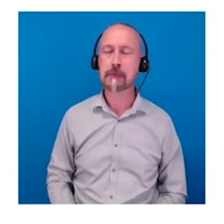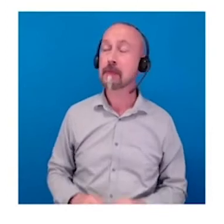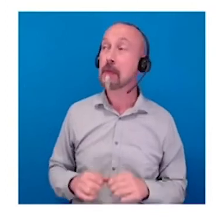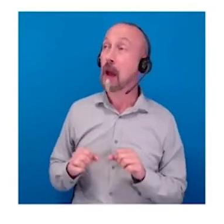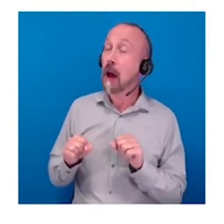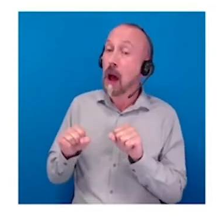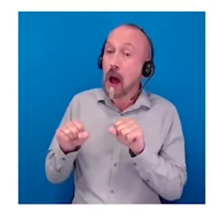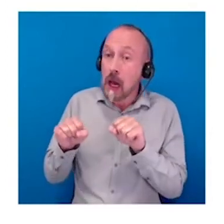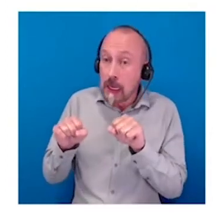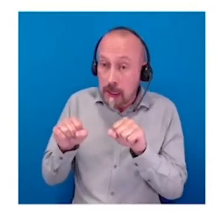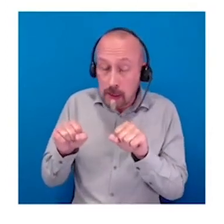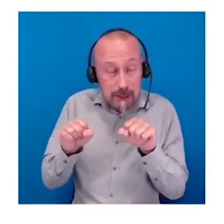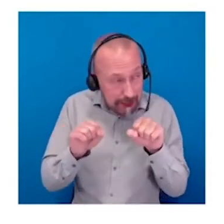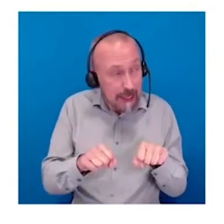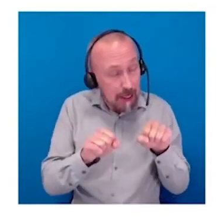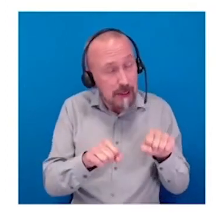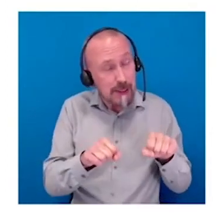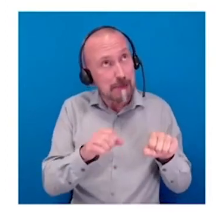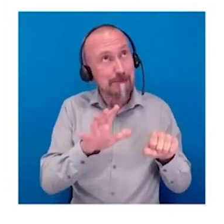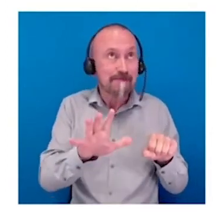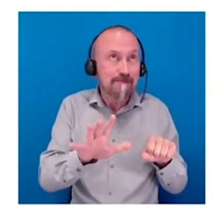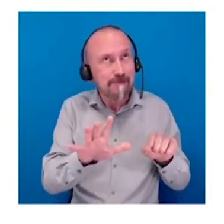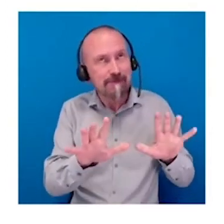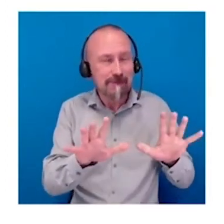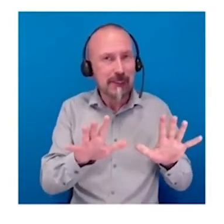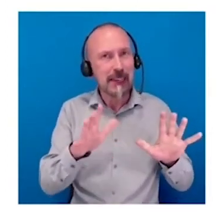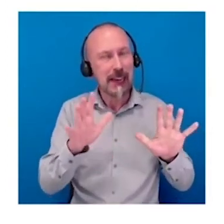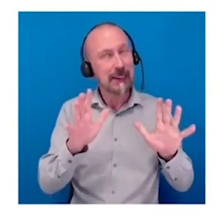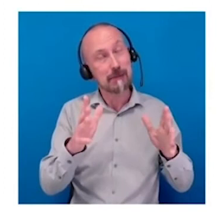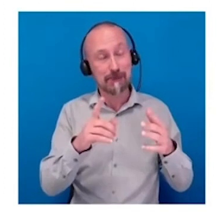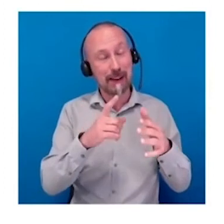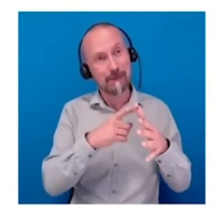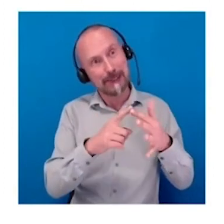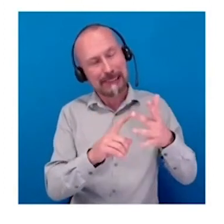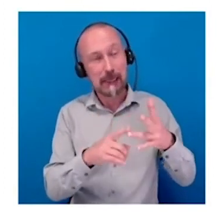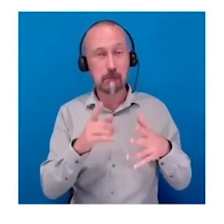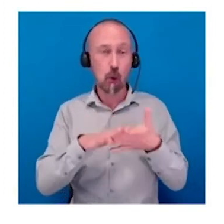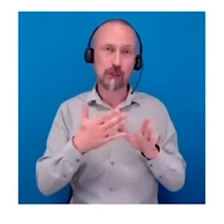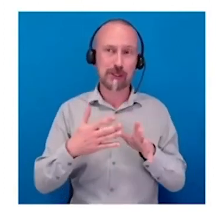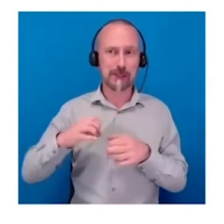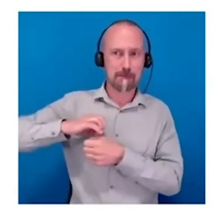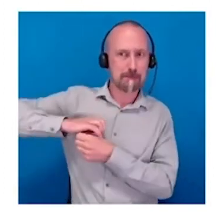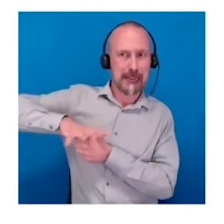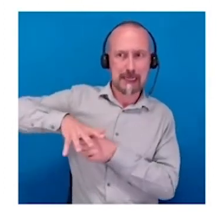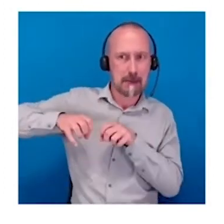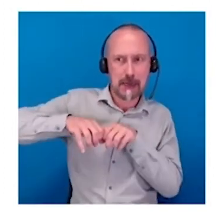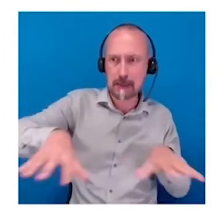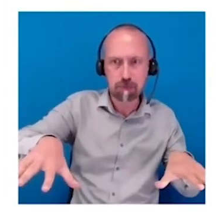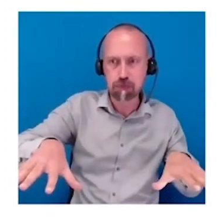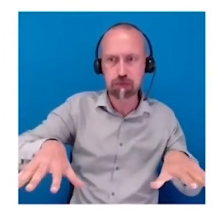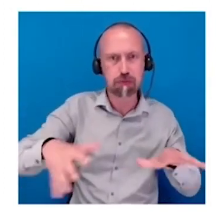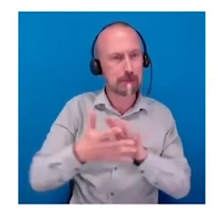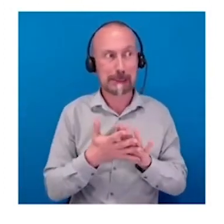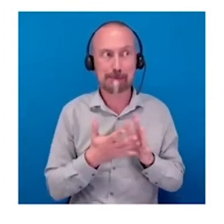I suppose all of this comes with a bit of a health warning, doesn't it? We're in the middle of a pandemic. Yeah, I was wondering how that was going to hit you. Yeah. Yeah. So,